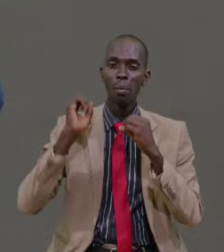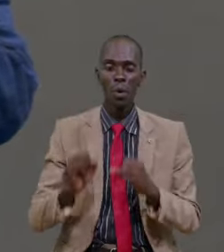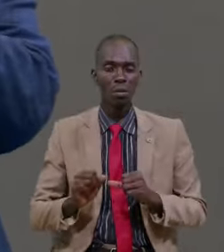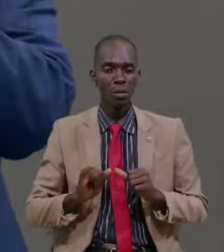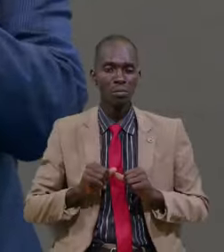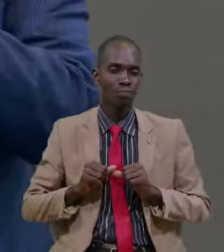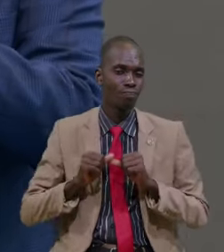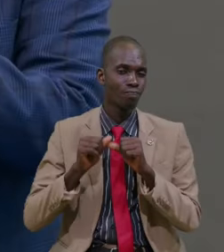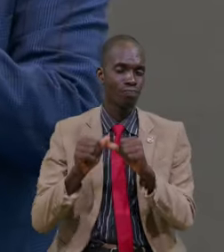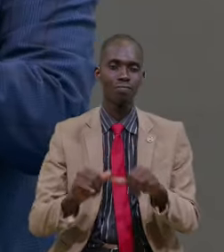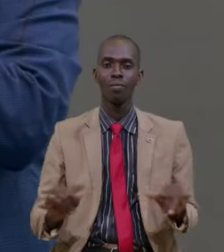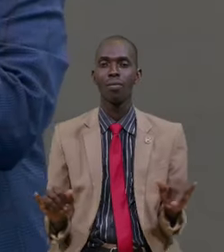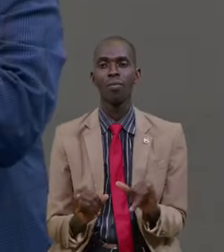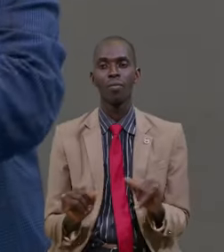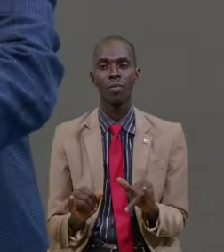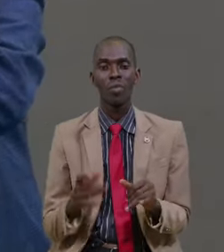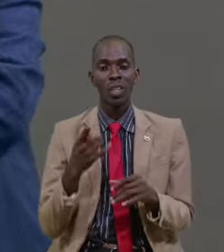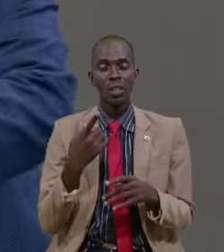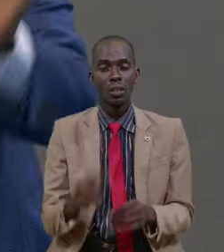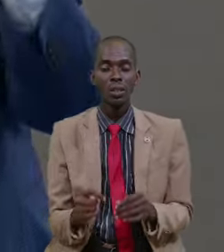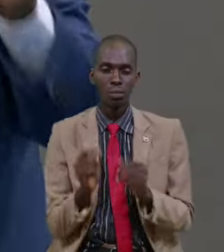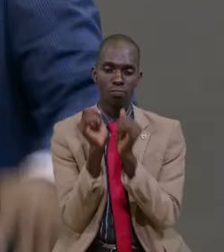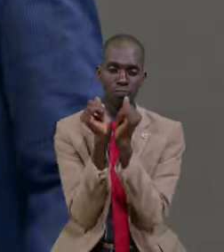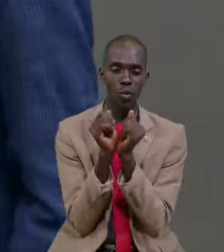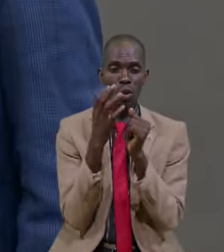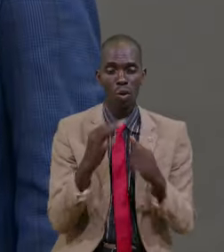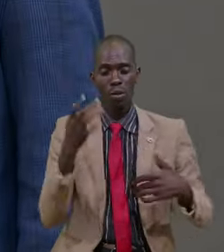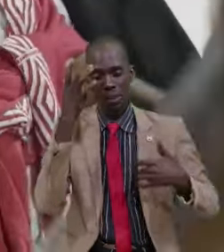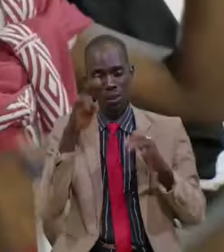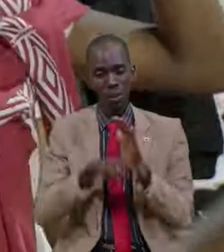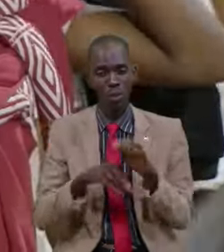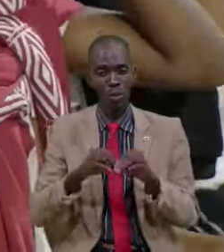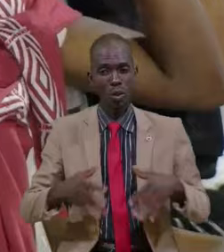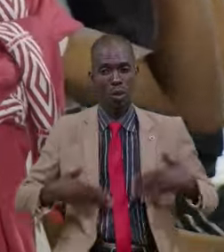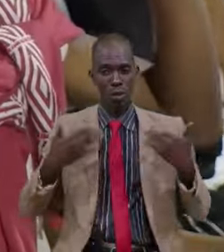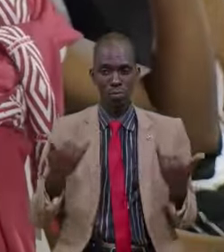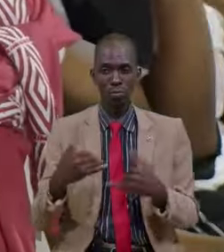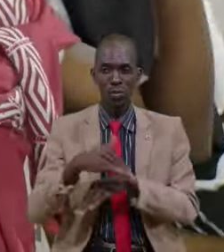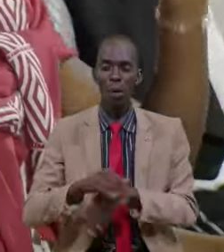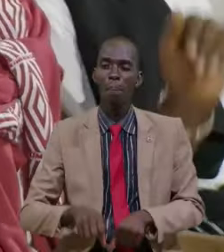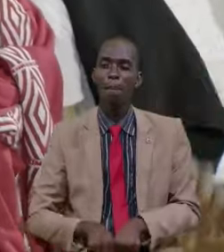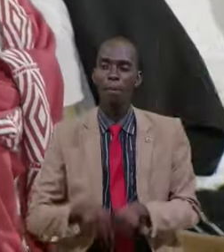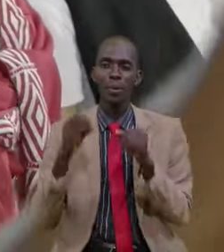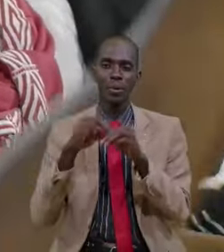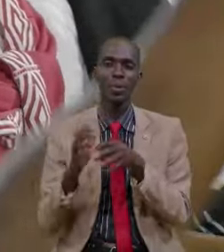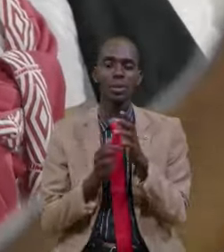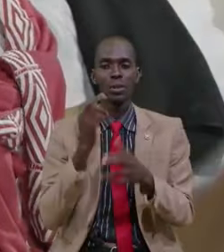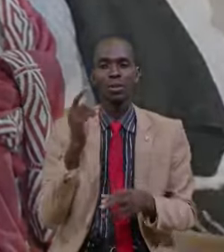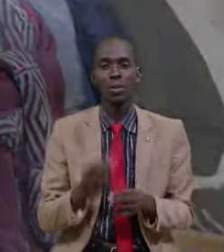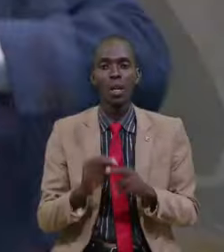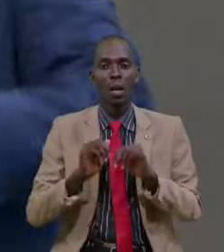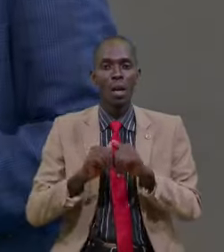same. The captivity of sickness in your life broken tonight in Jesus' name. How God